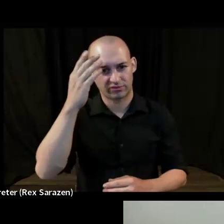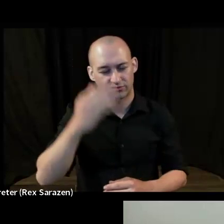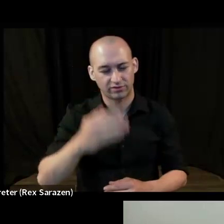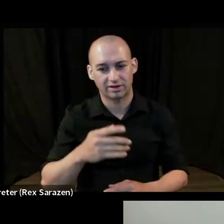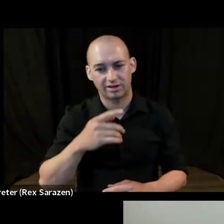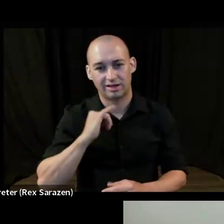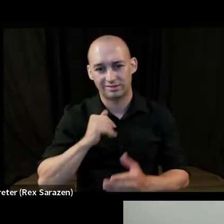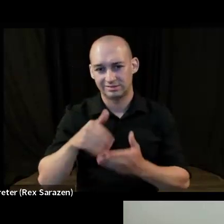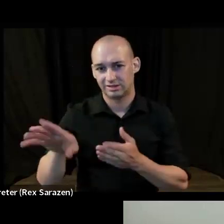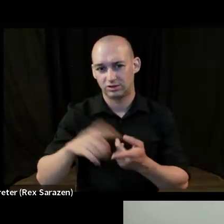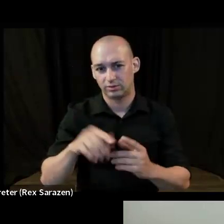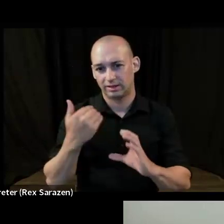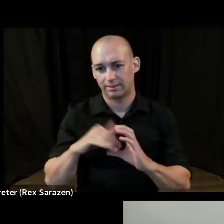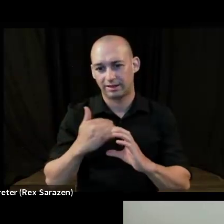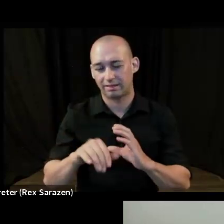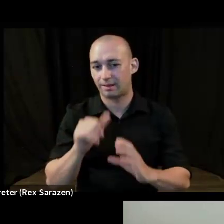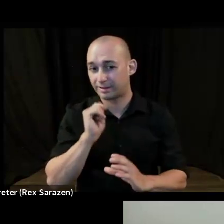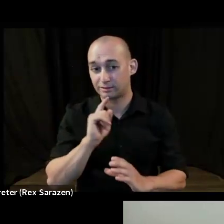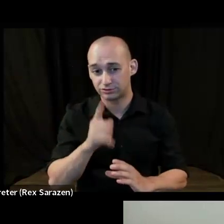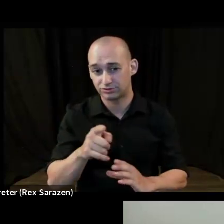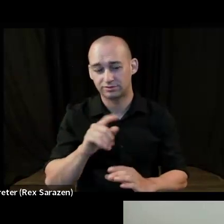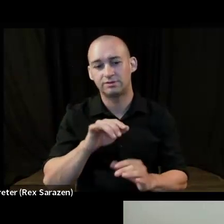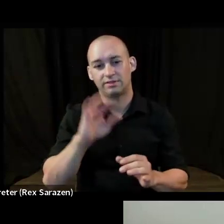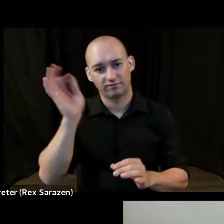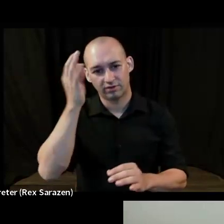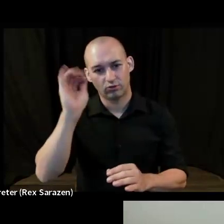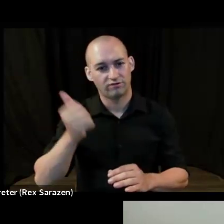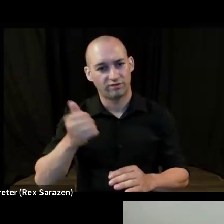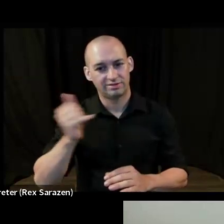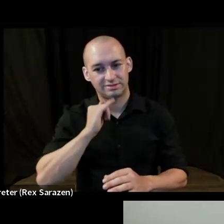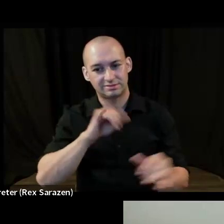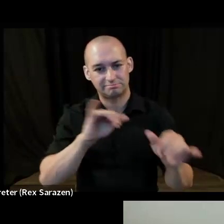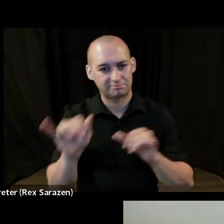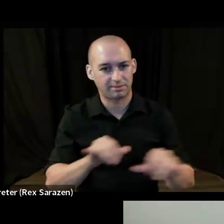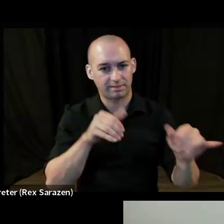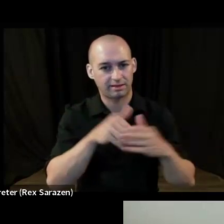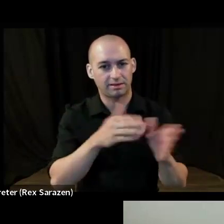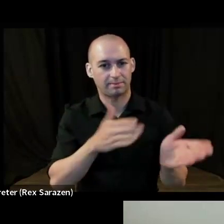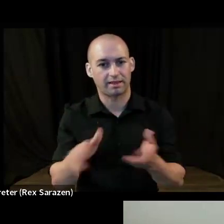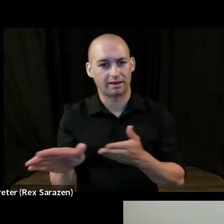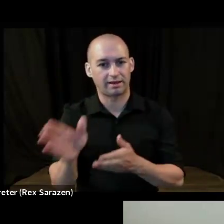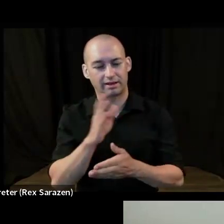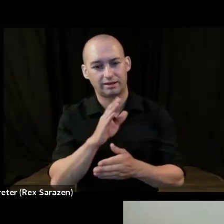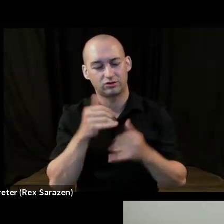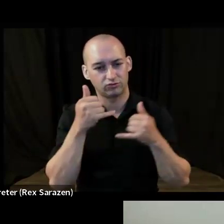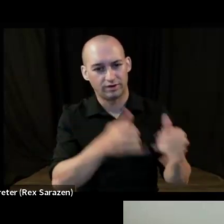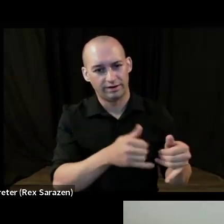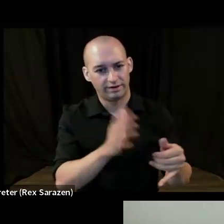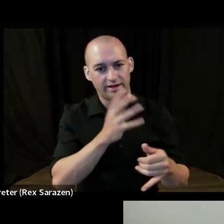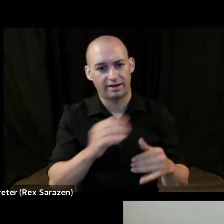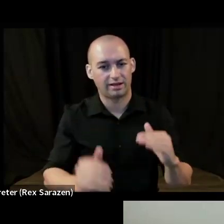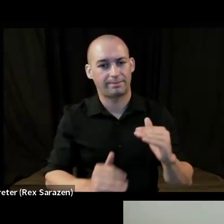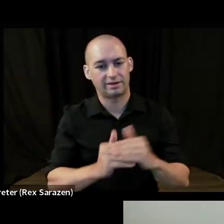It is typically a federal, these federal funds have typically been both in the planning grant and also the capacity